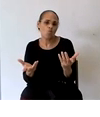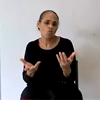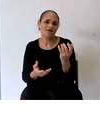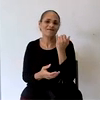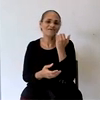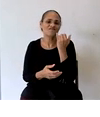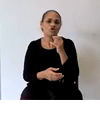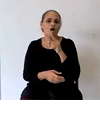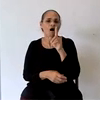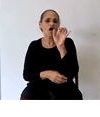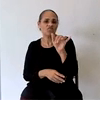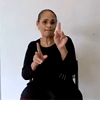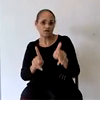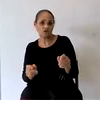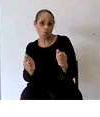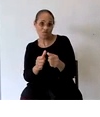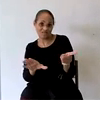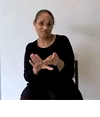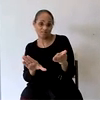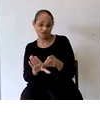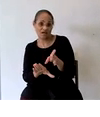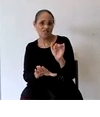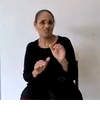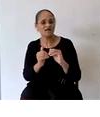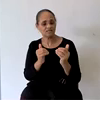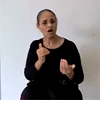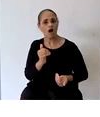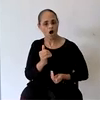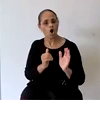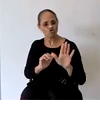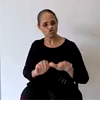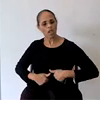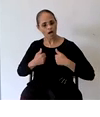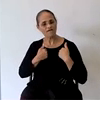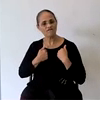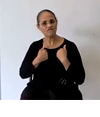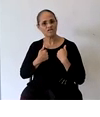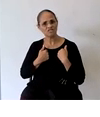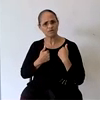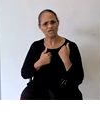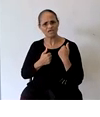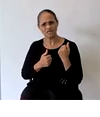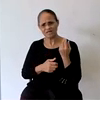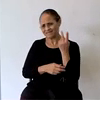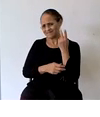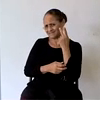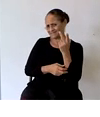that person with a disability and that's how your life is being perceived?